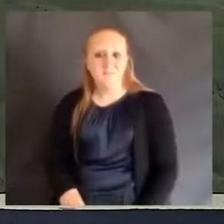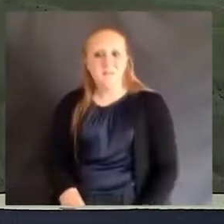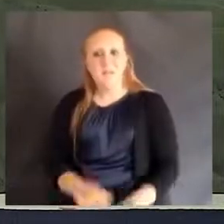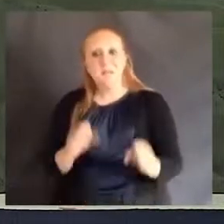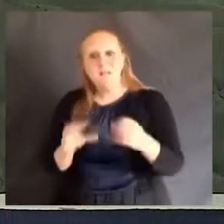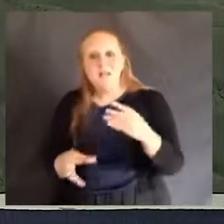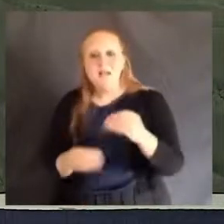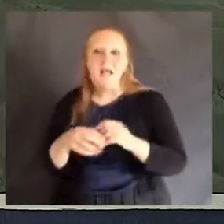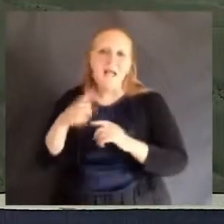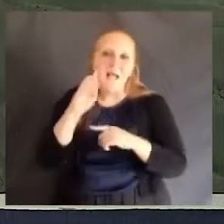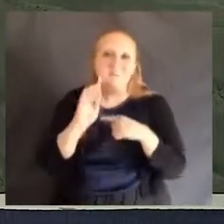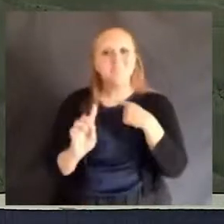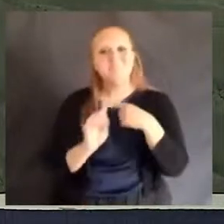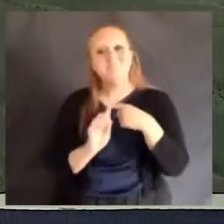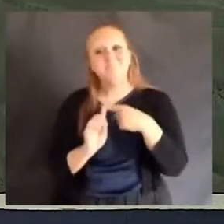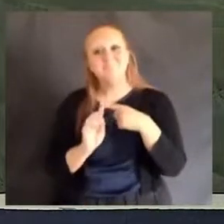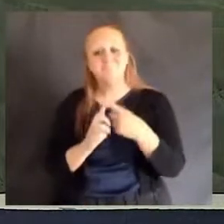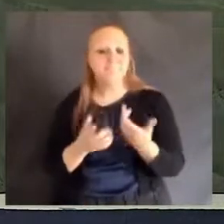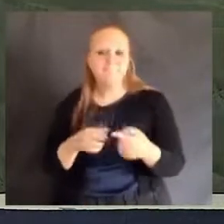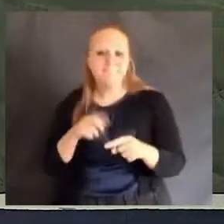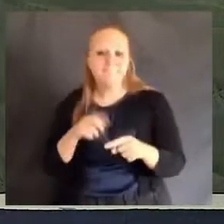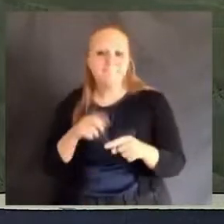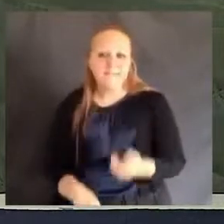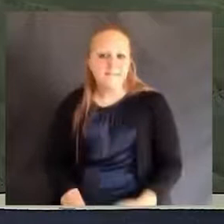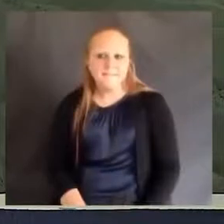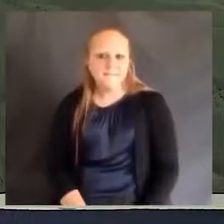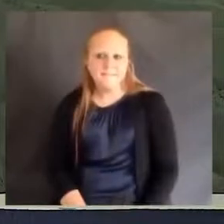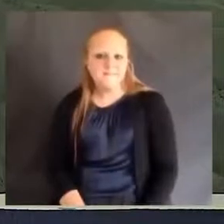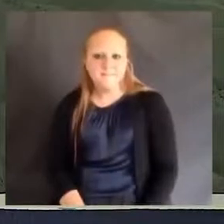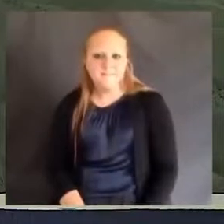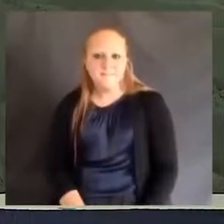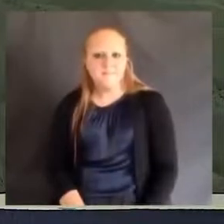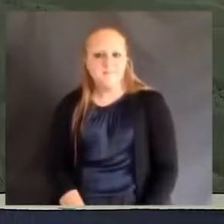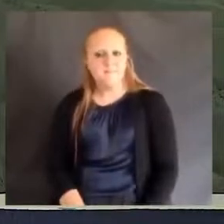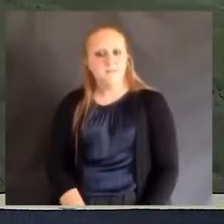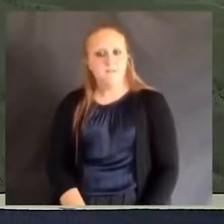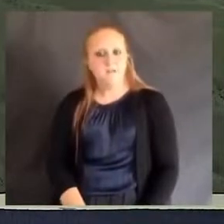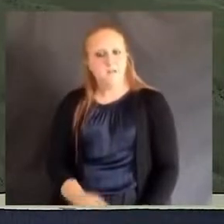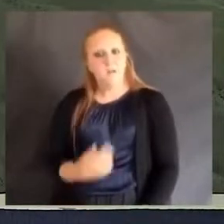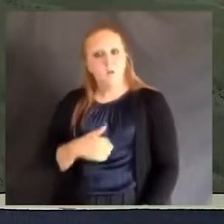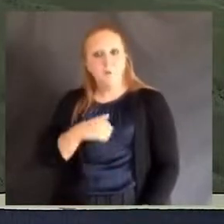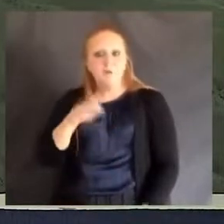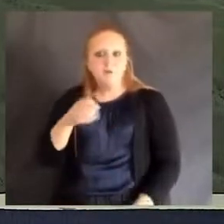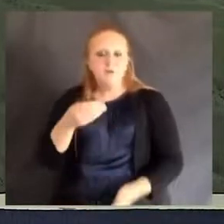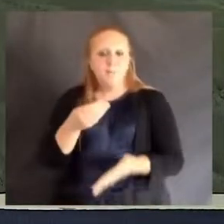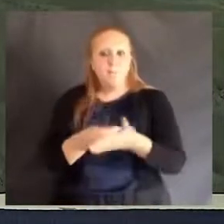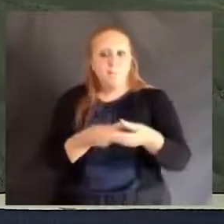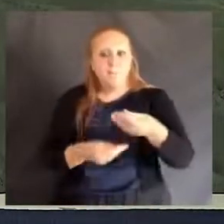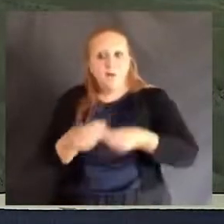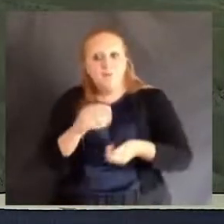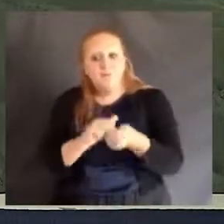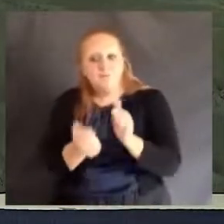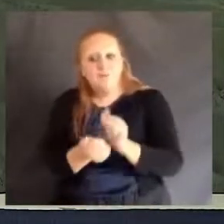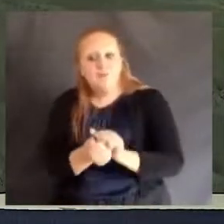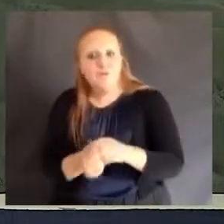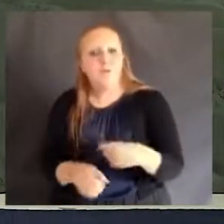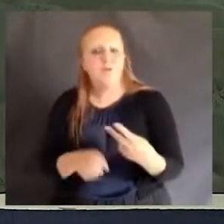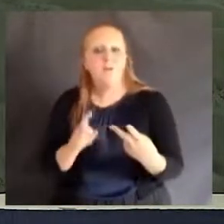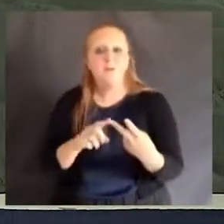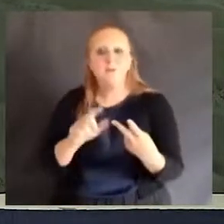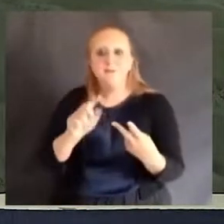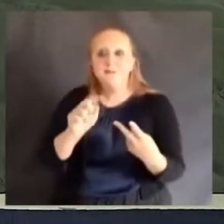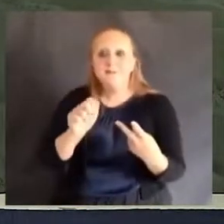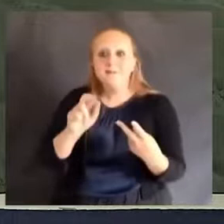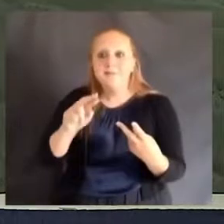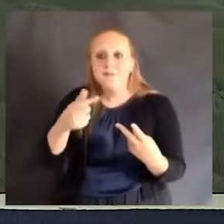sugarcoating it. And it's not about making changes on the budget. It's not about tear gas